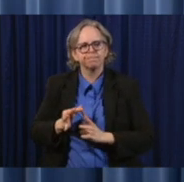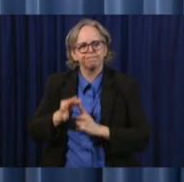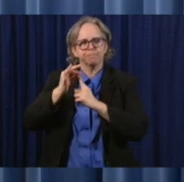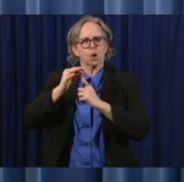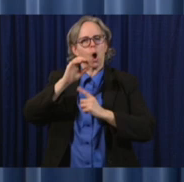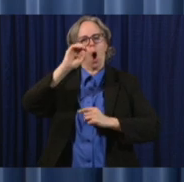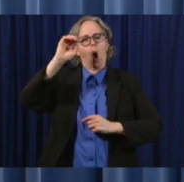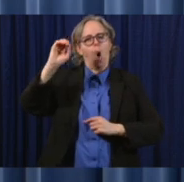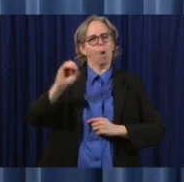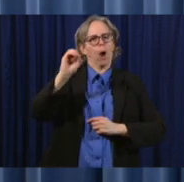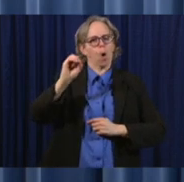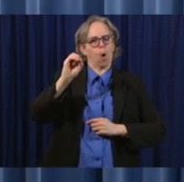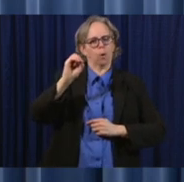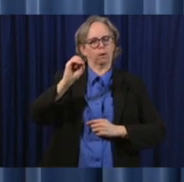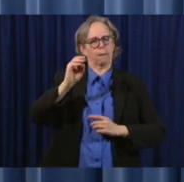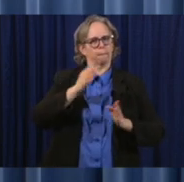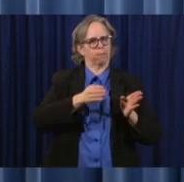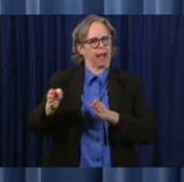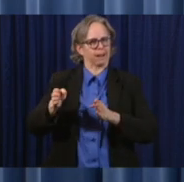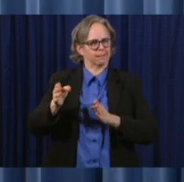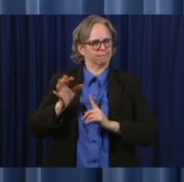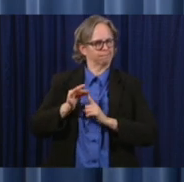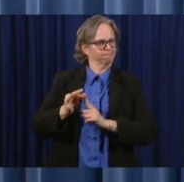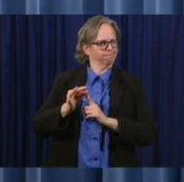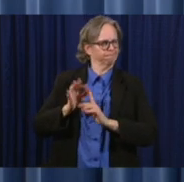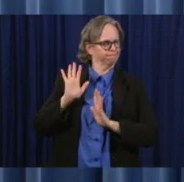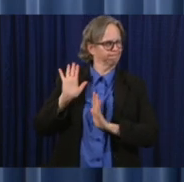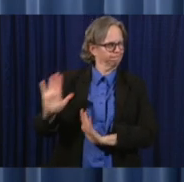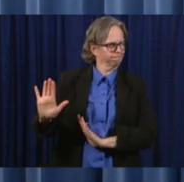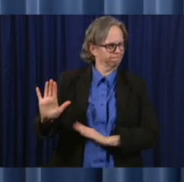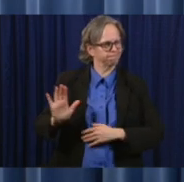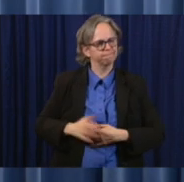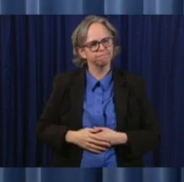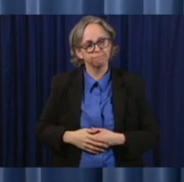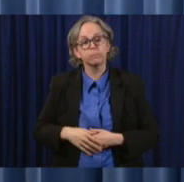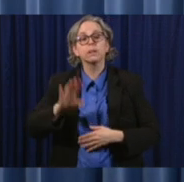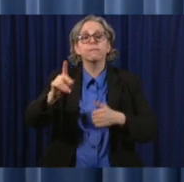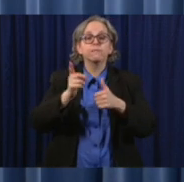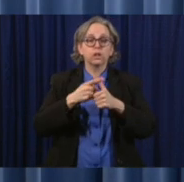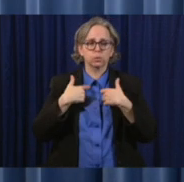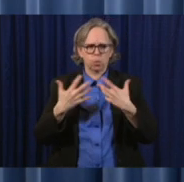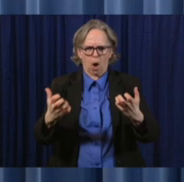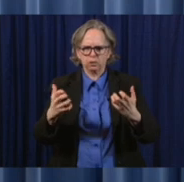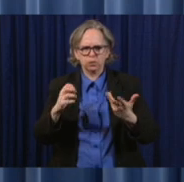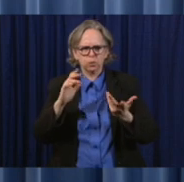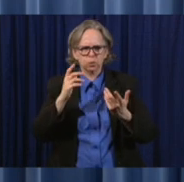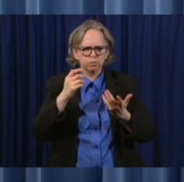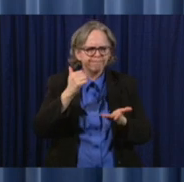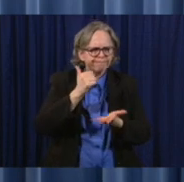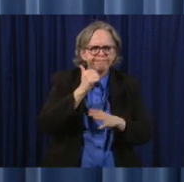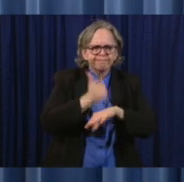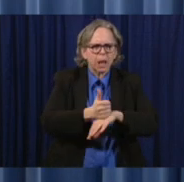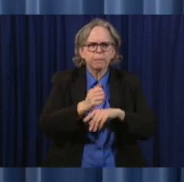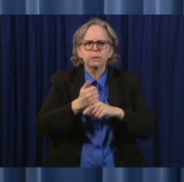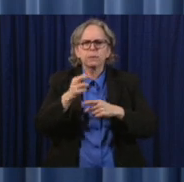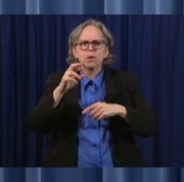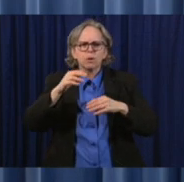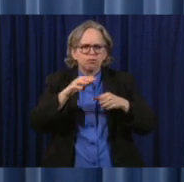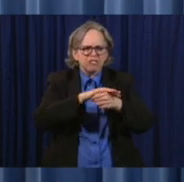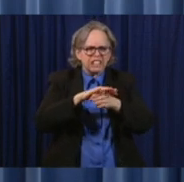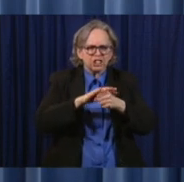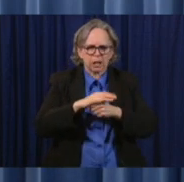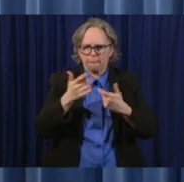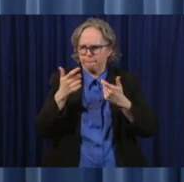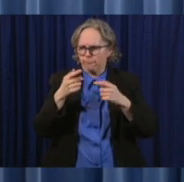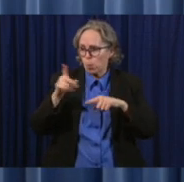country. We divide the state up by hospital zones. And as I mentioned yesterday, and we've mentioned before when we actually unveiled this